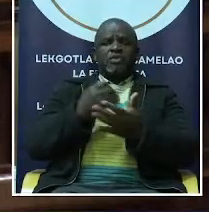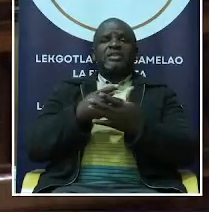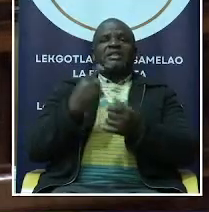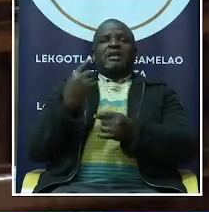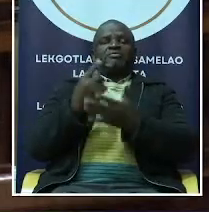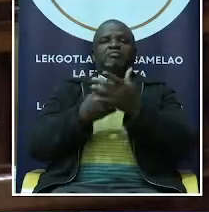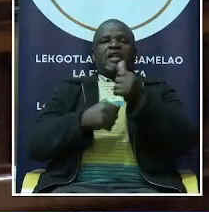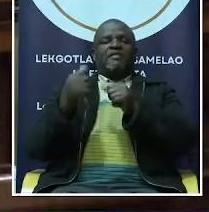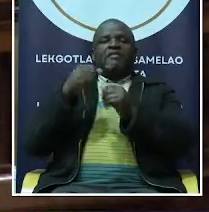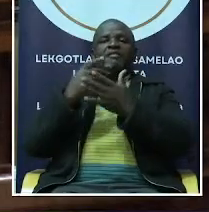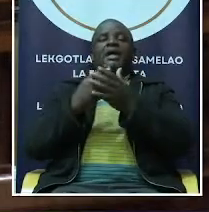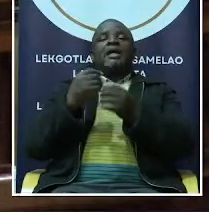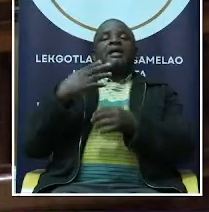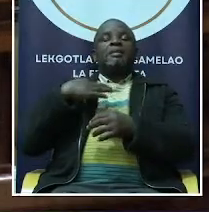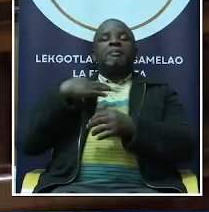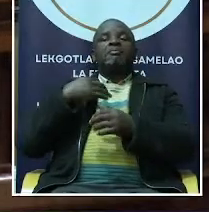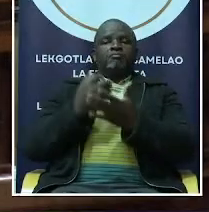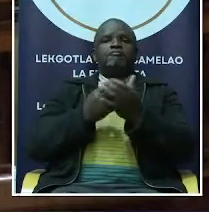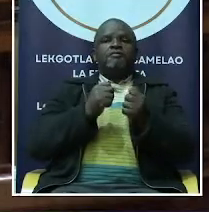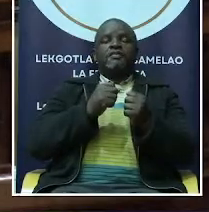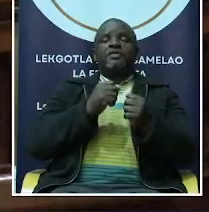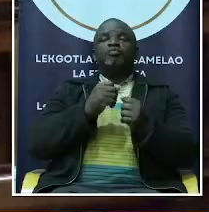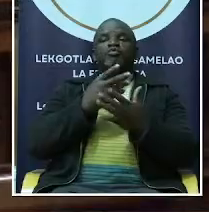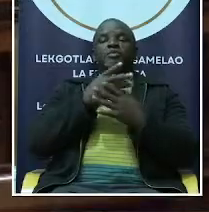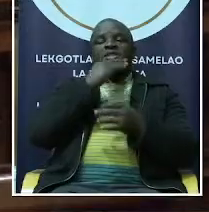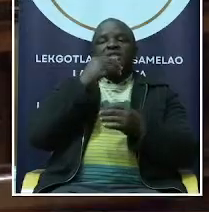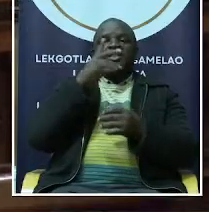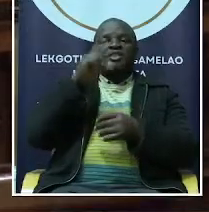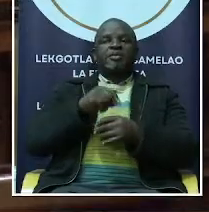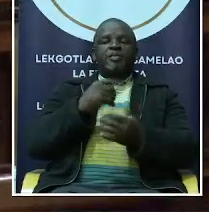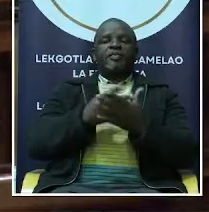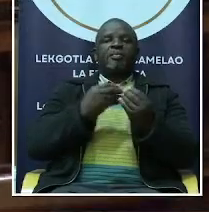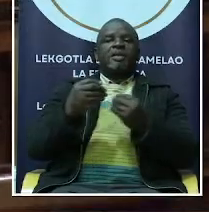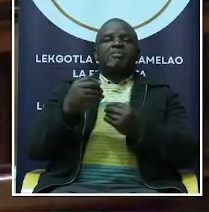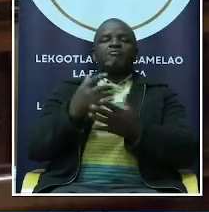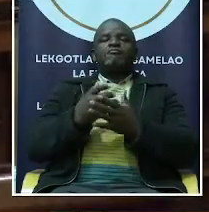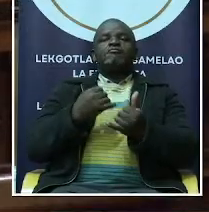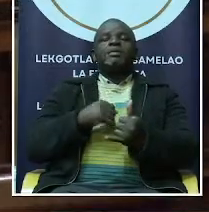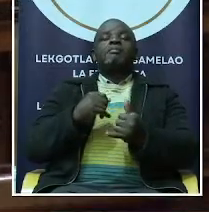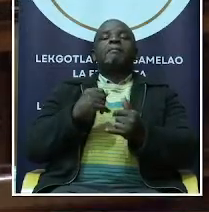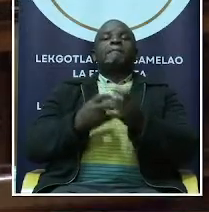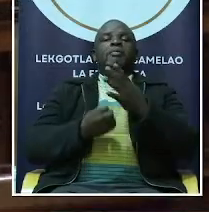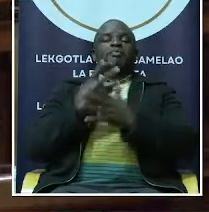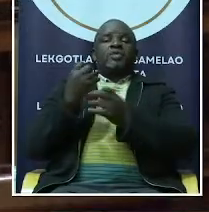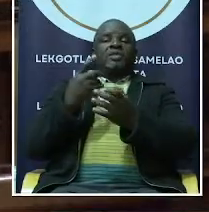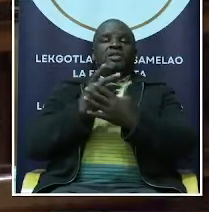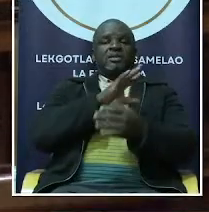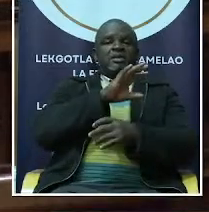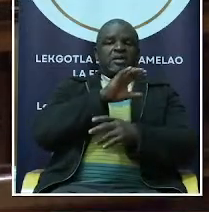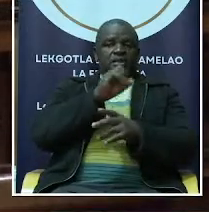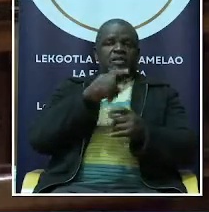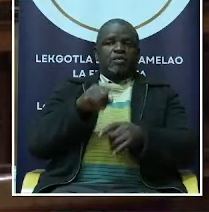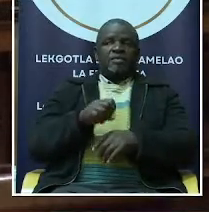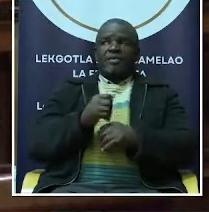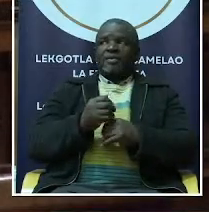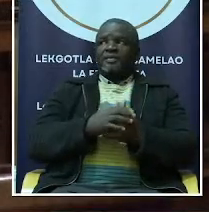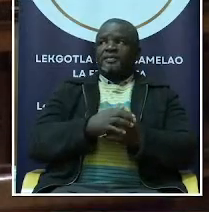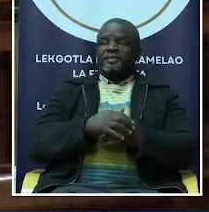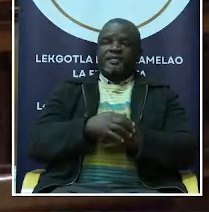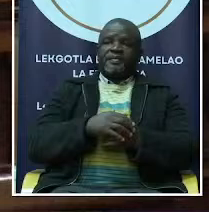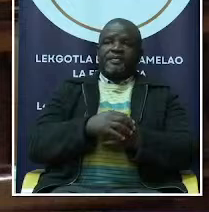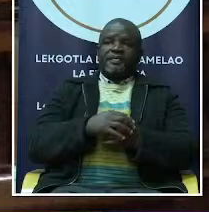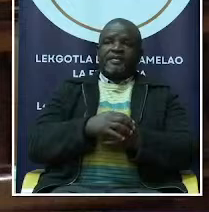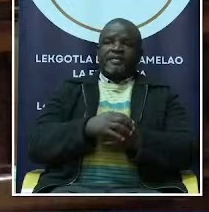ourselves. And this will make it cheaper for entrepreneurs to produce proudly South African products.